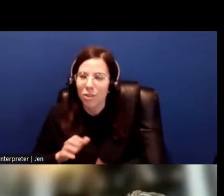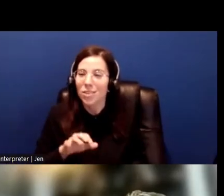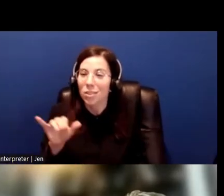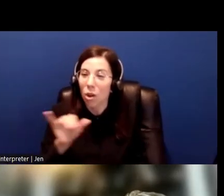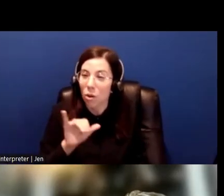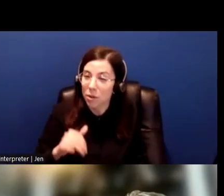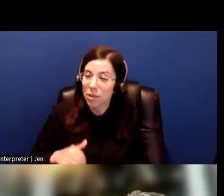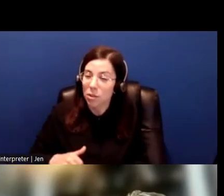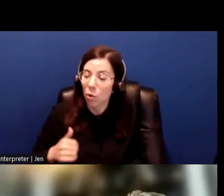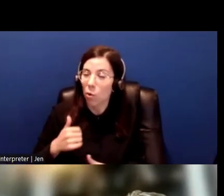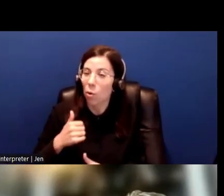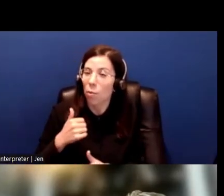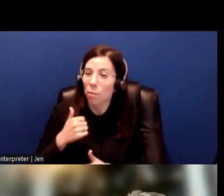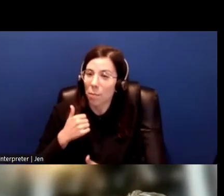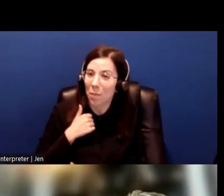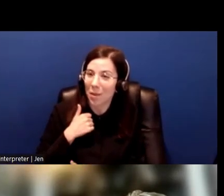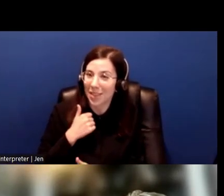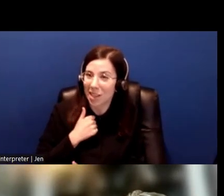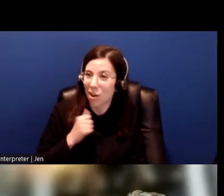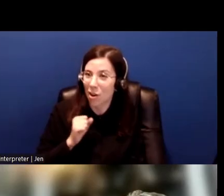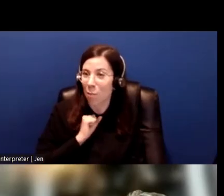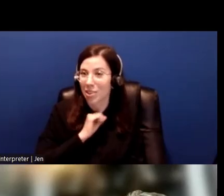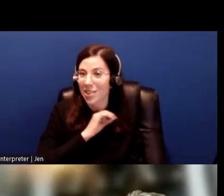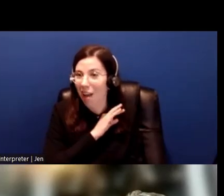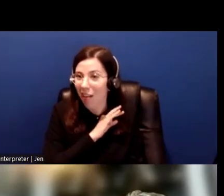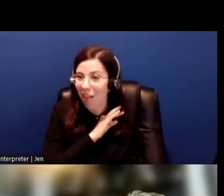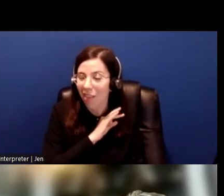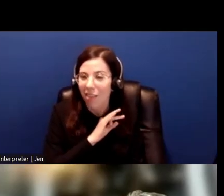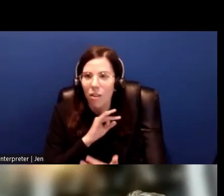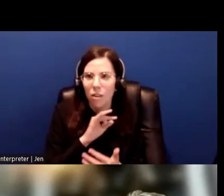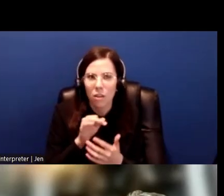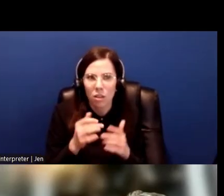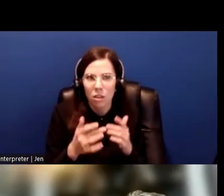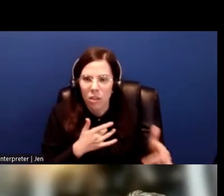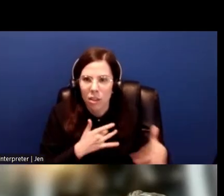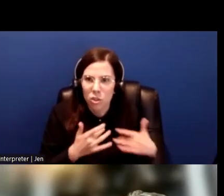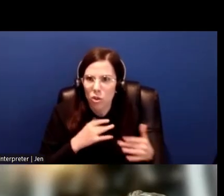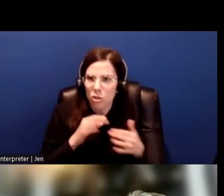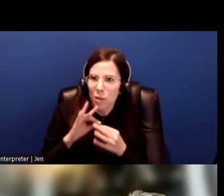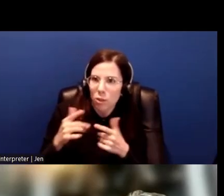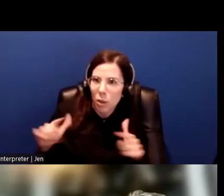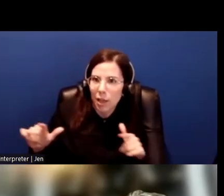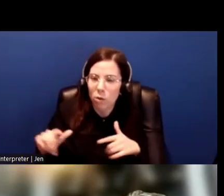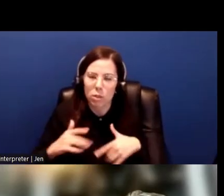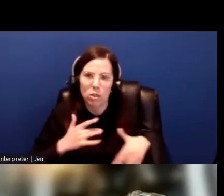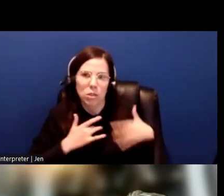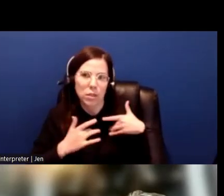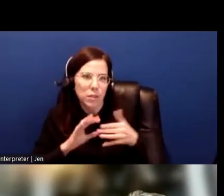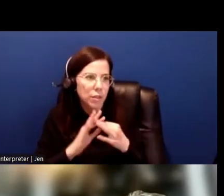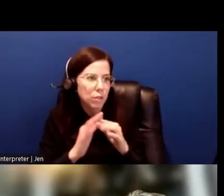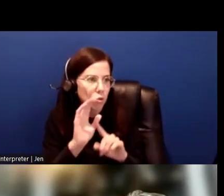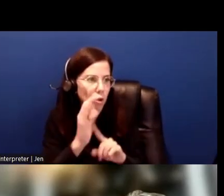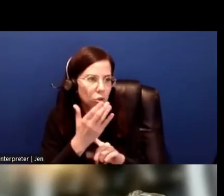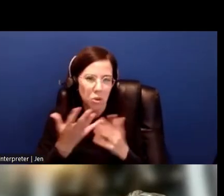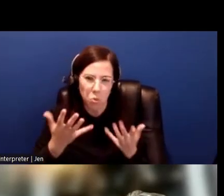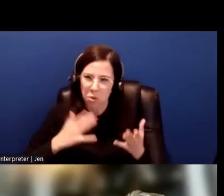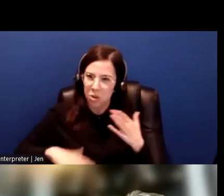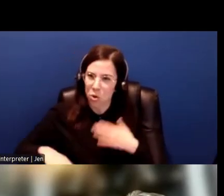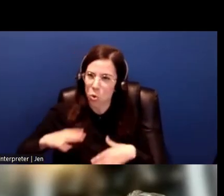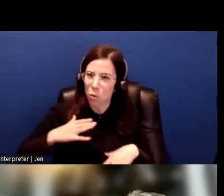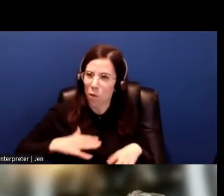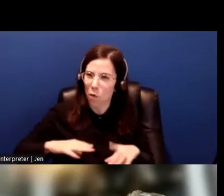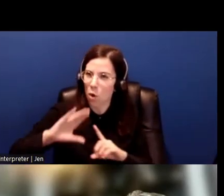connected personnel, right? And so it's these issues of language, culture, what the uniform means,